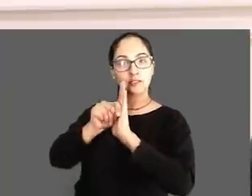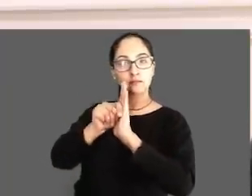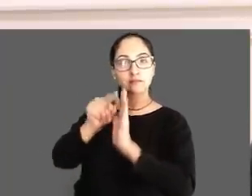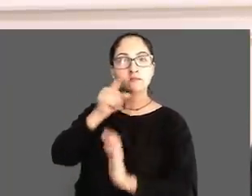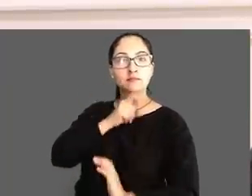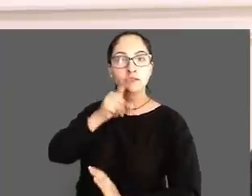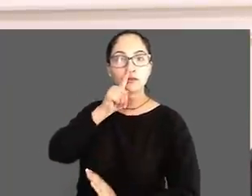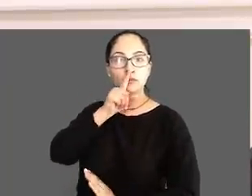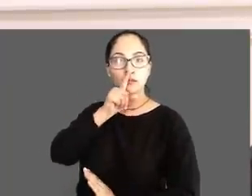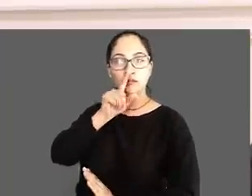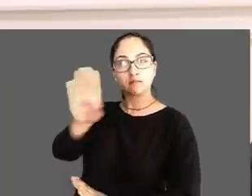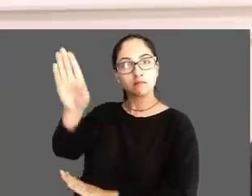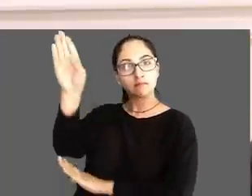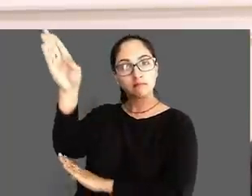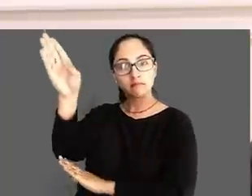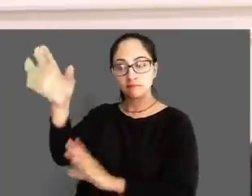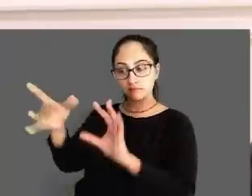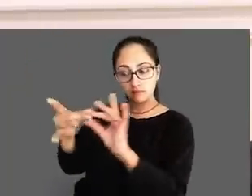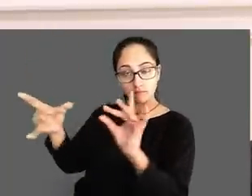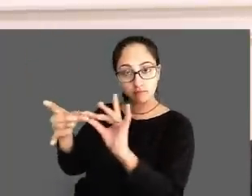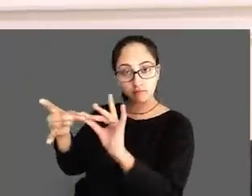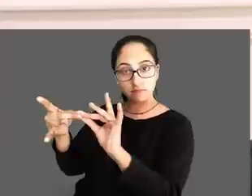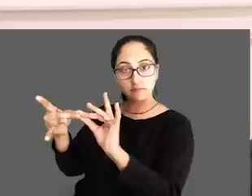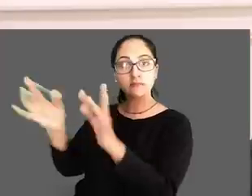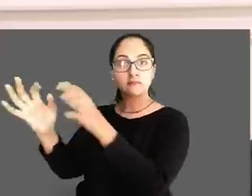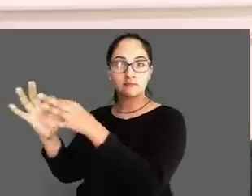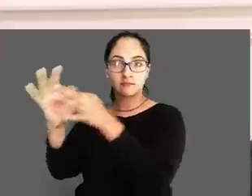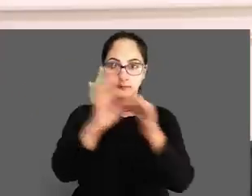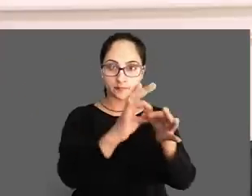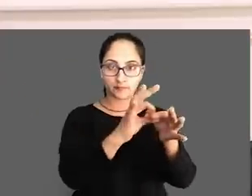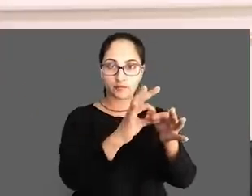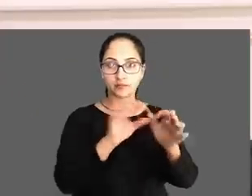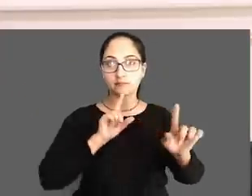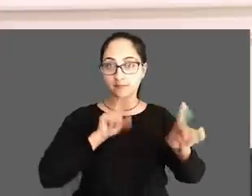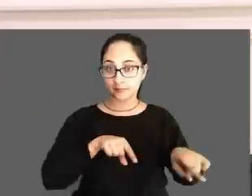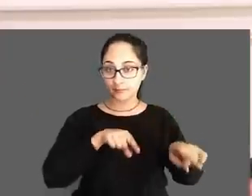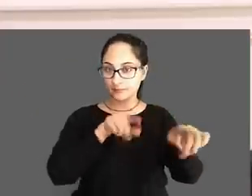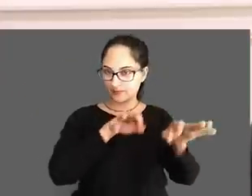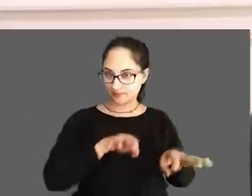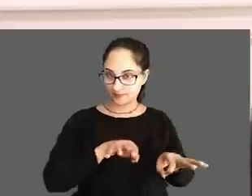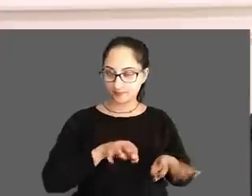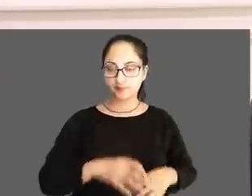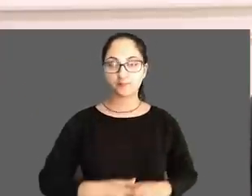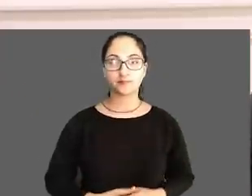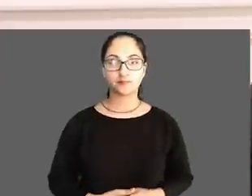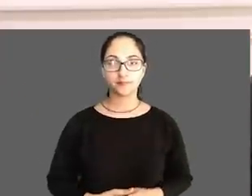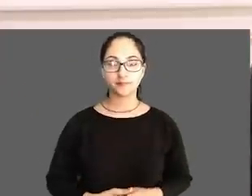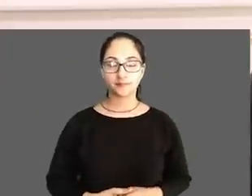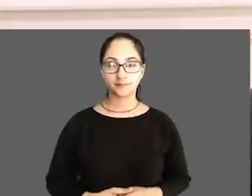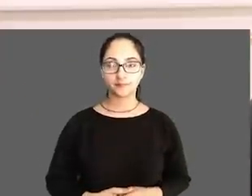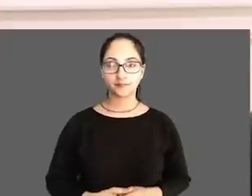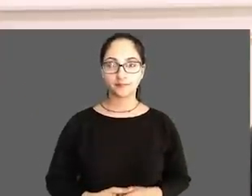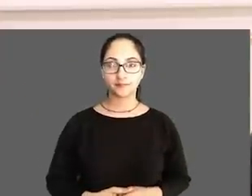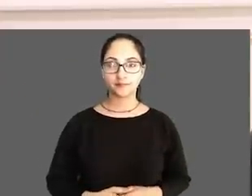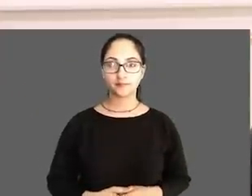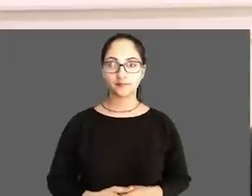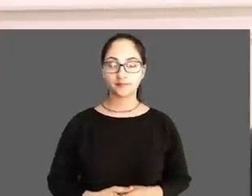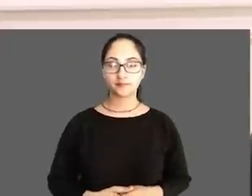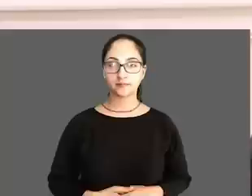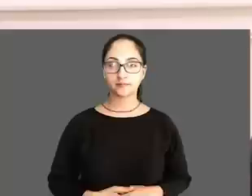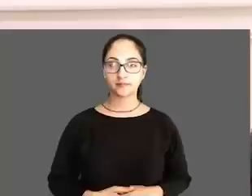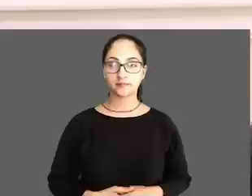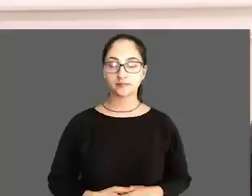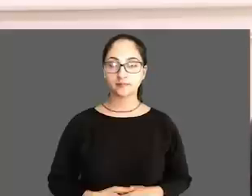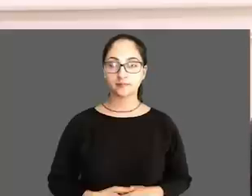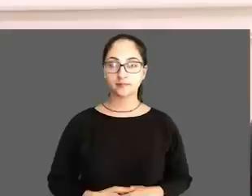from videos or speeches from Maulana Hazir Imam that touch on some of these questions. And